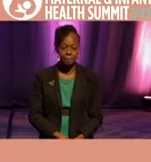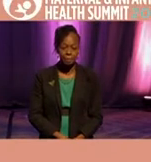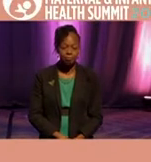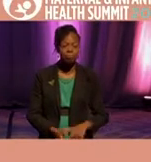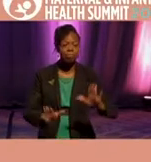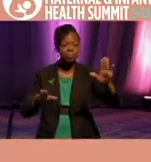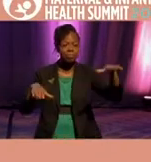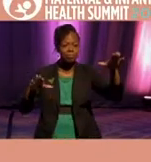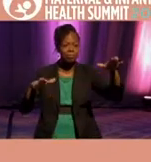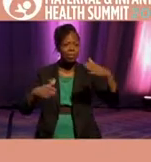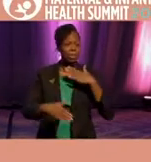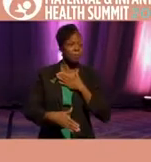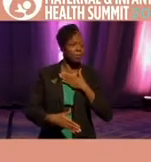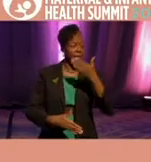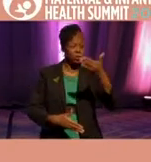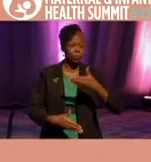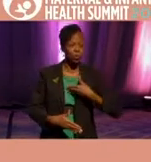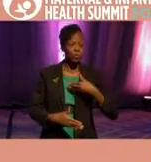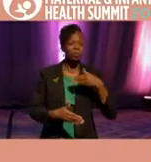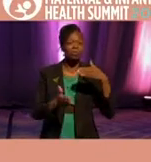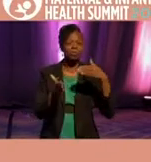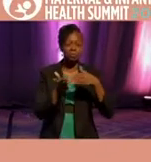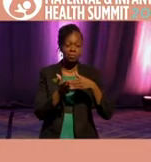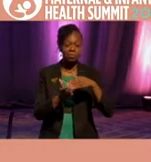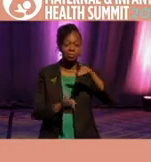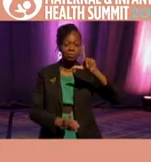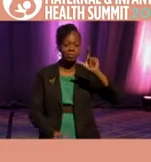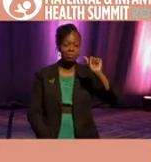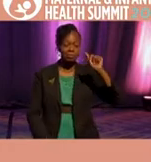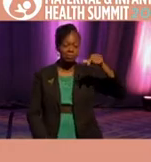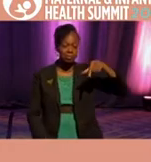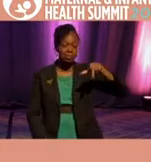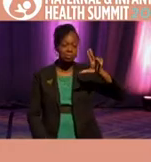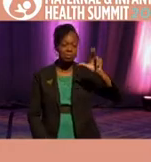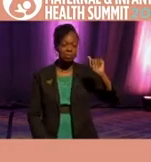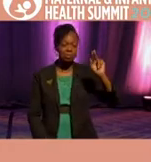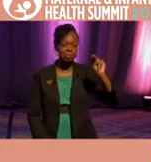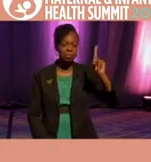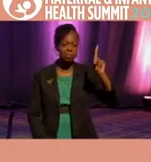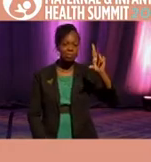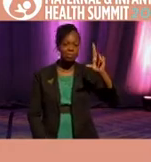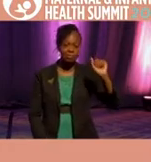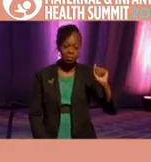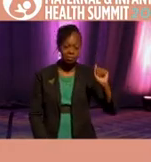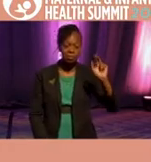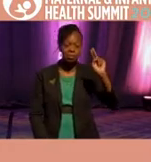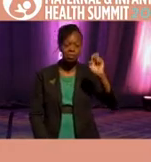Ladies and gentlemen, please welcome Dr. LaQuandra Nesbitt, Director of DC Health.